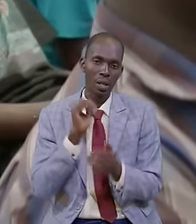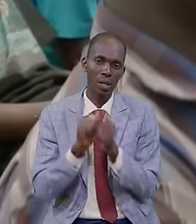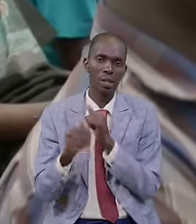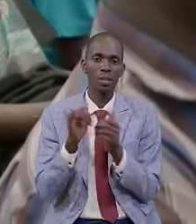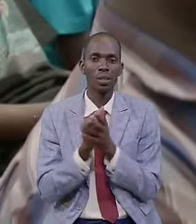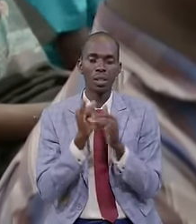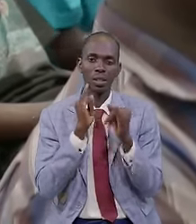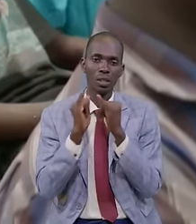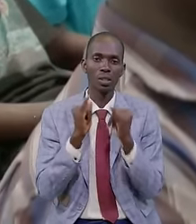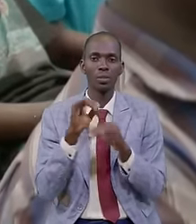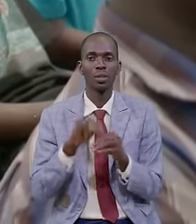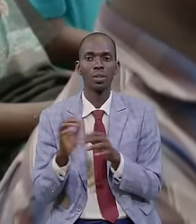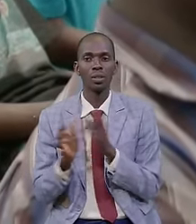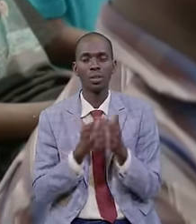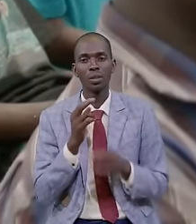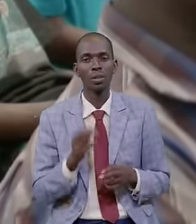you prepared yourself. So